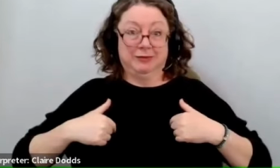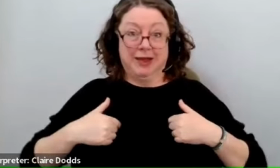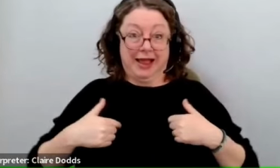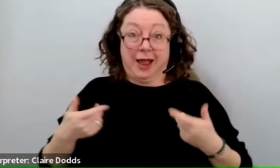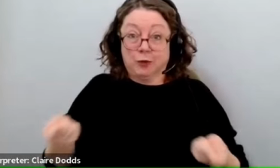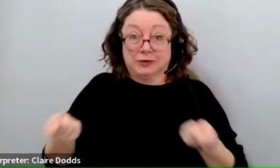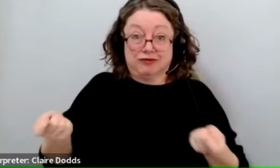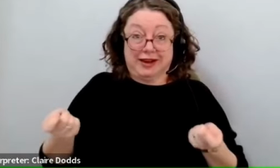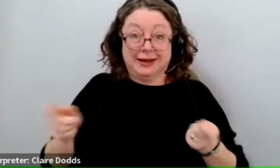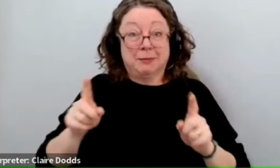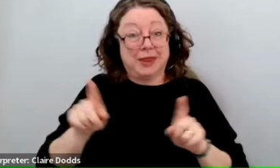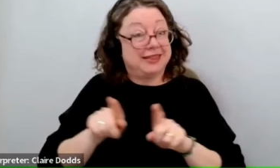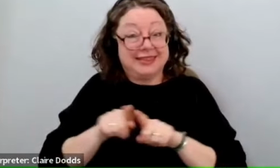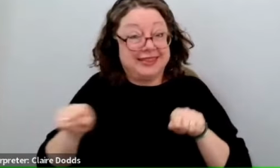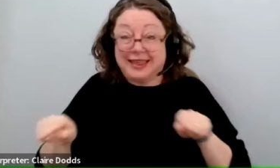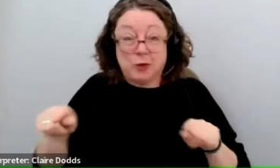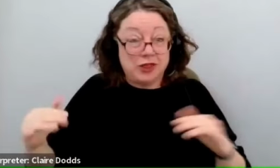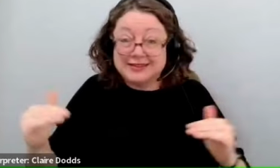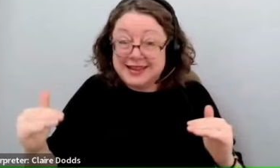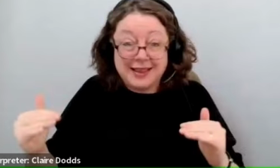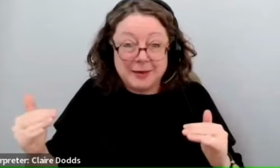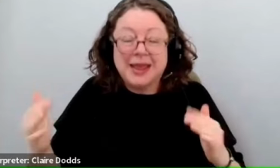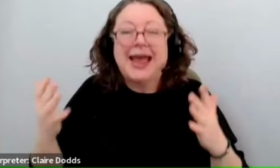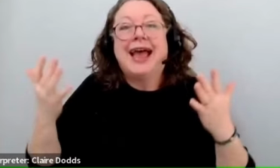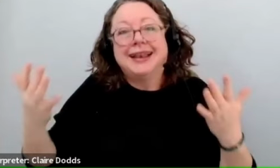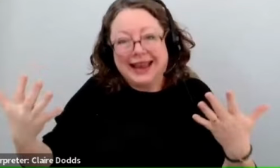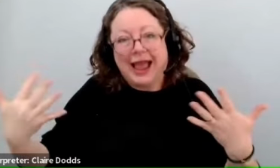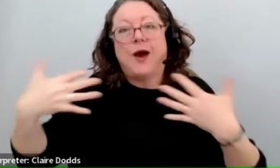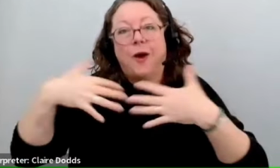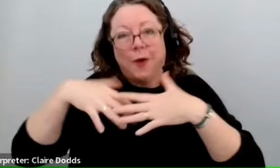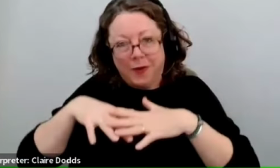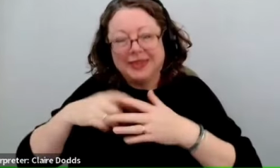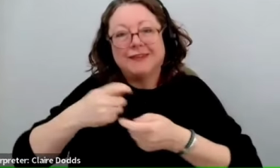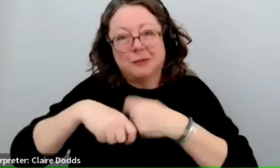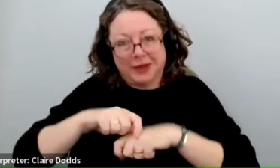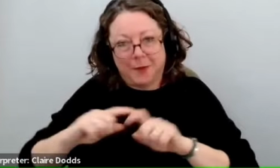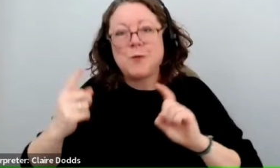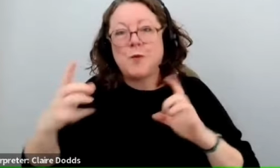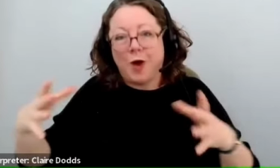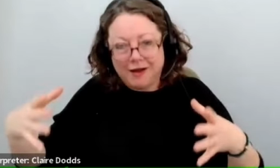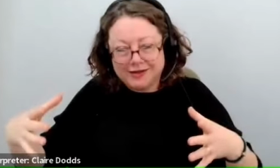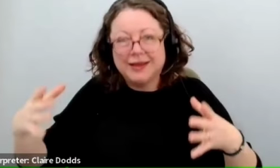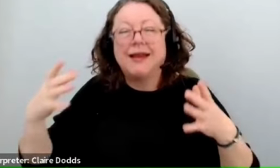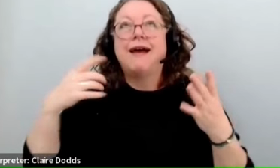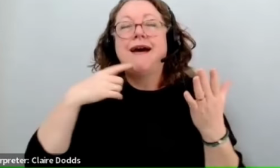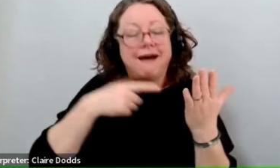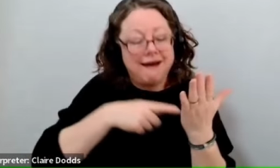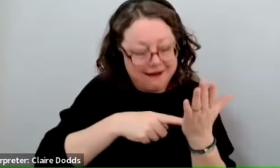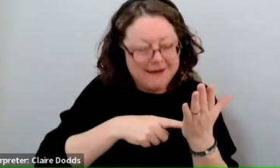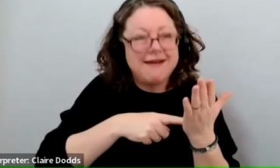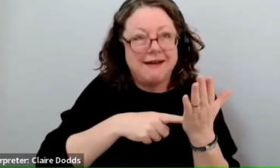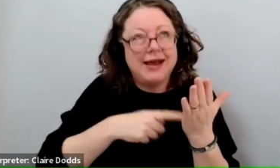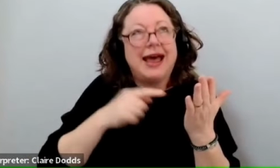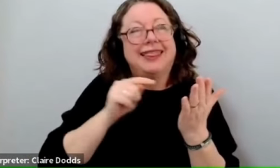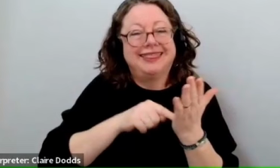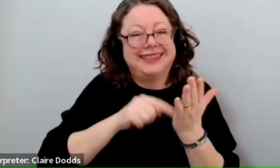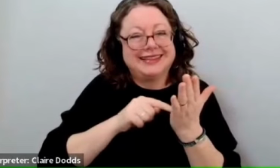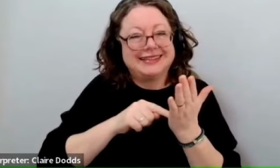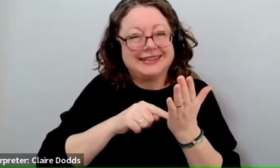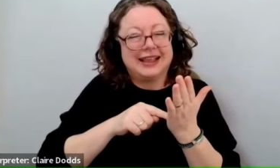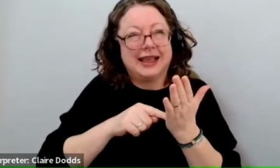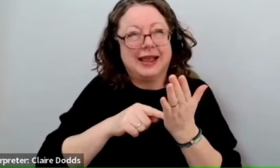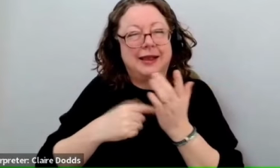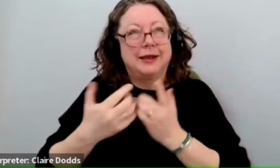the two hubs that in fact we were running before. But now we're looking at it as a single entity. This